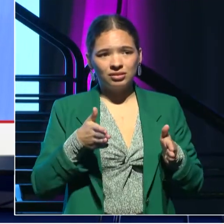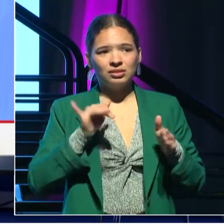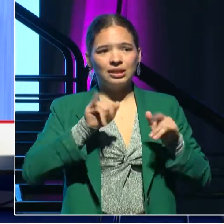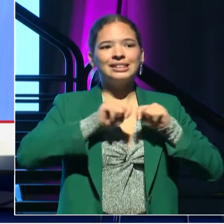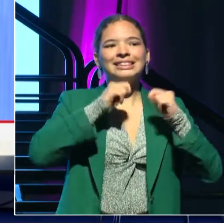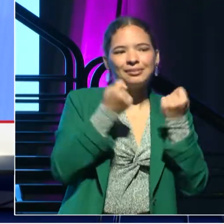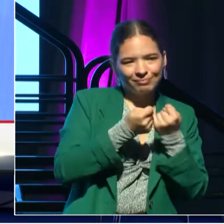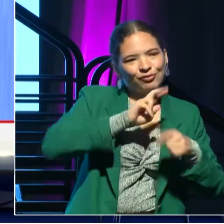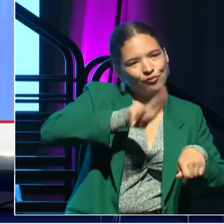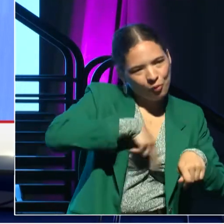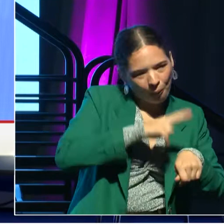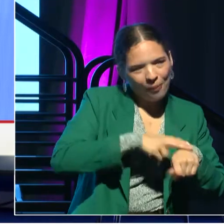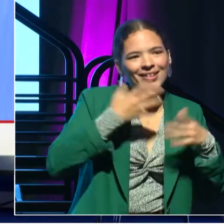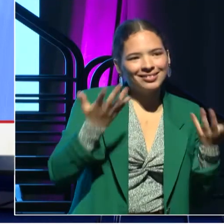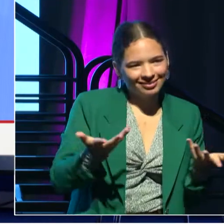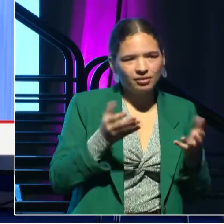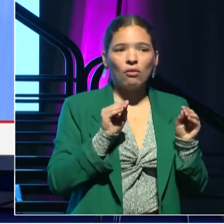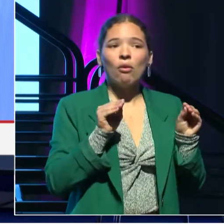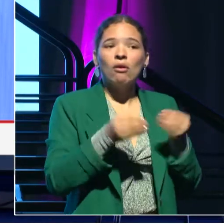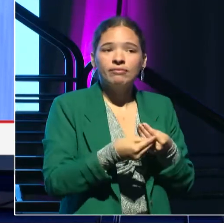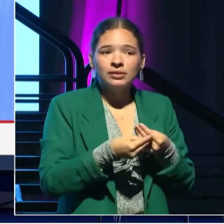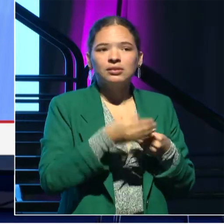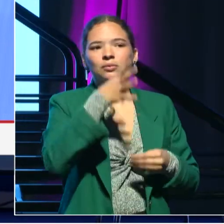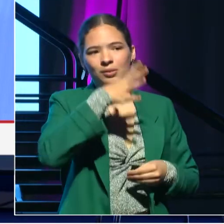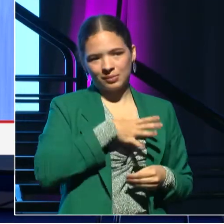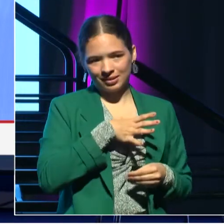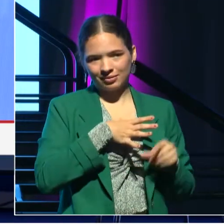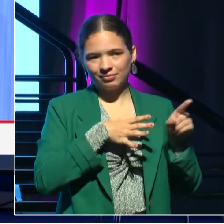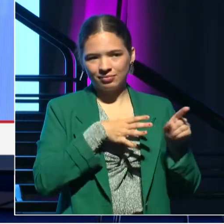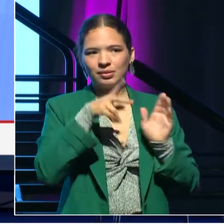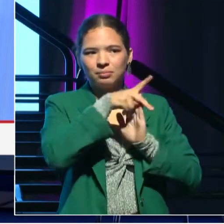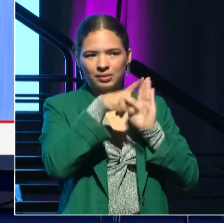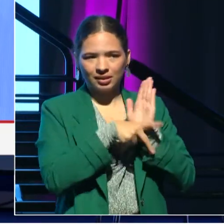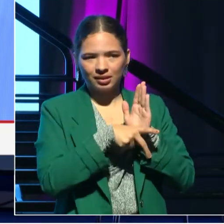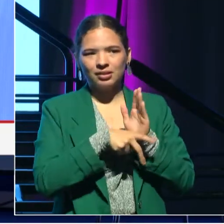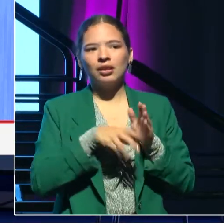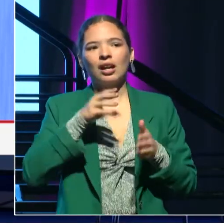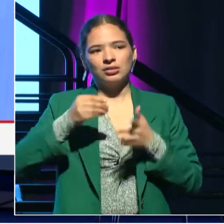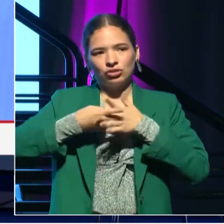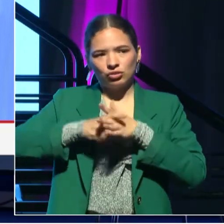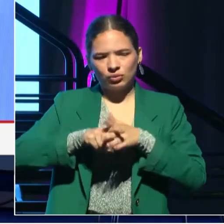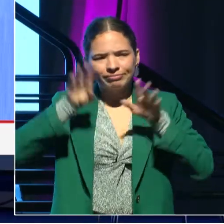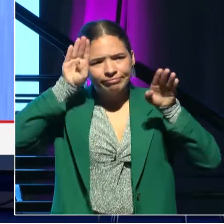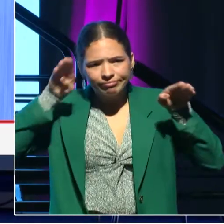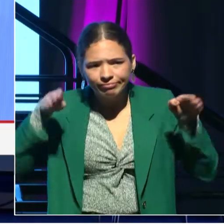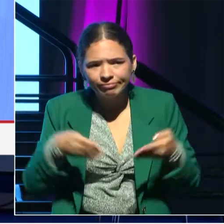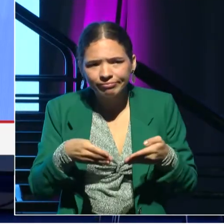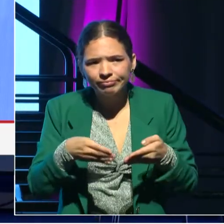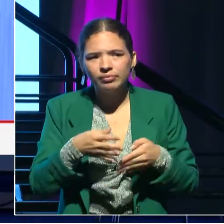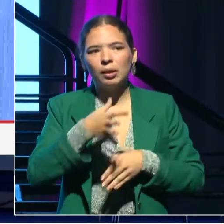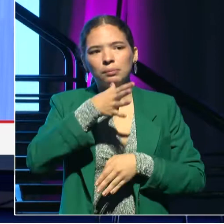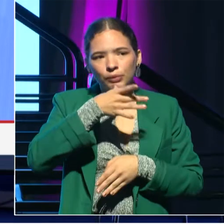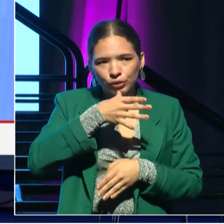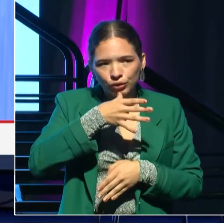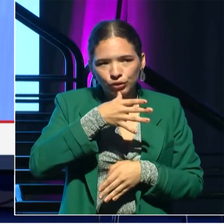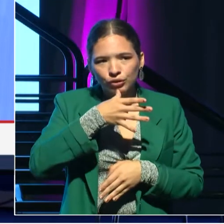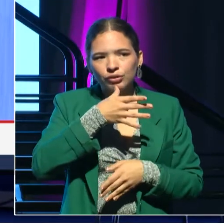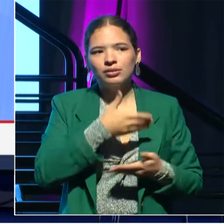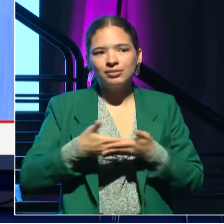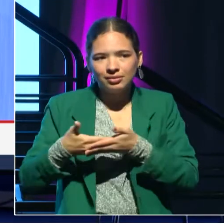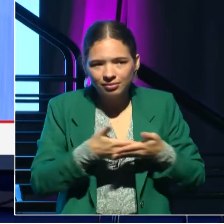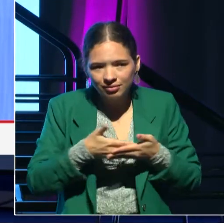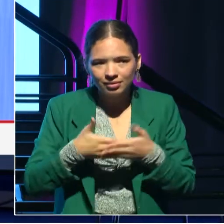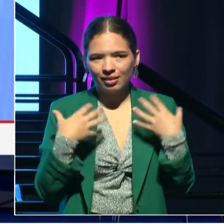Office of Women's Policy and Initiatives, who focus on maternal and infant health all year, and